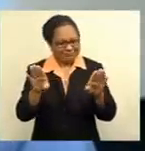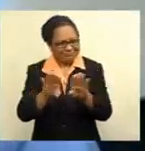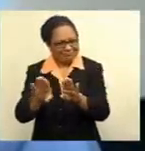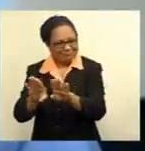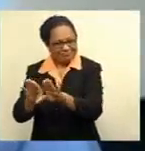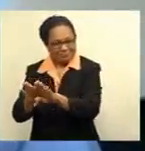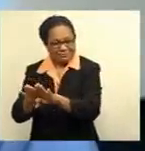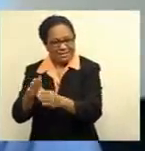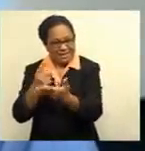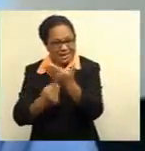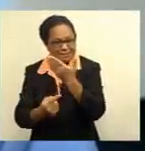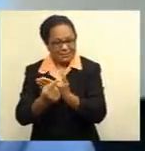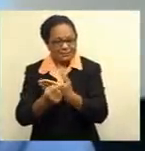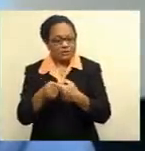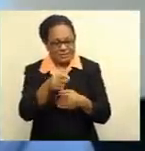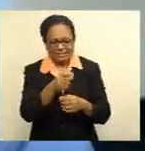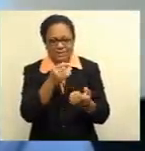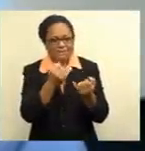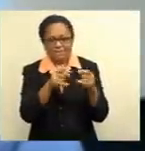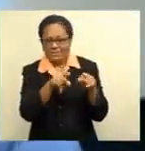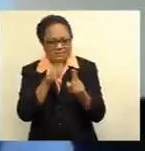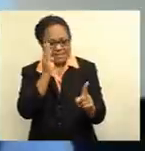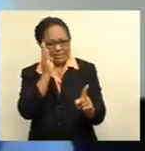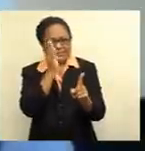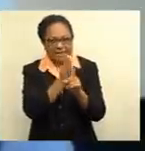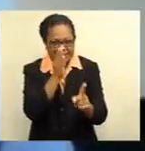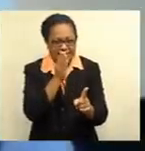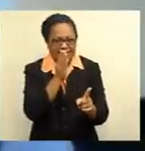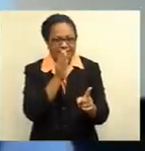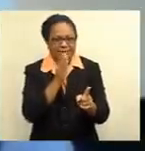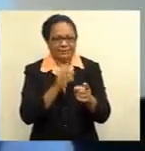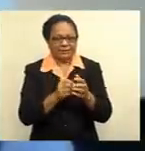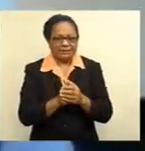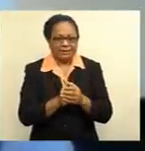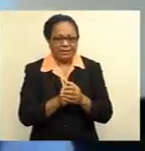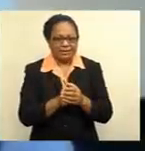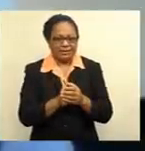as well. So this is also likely